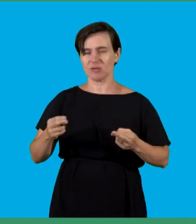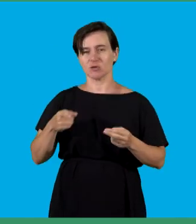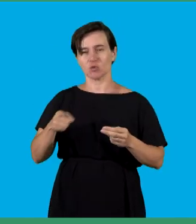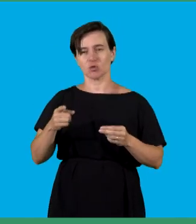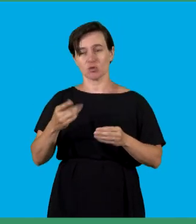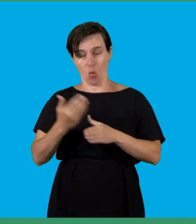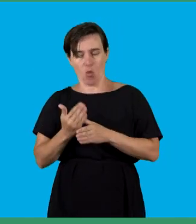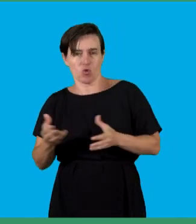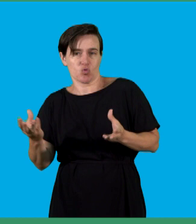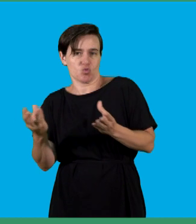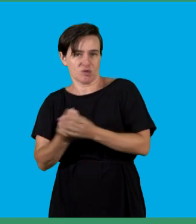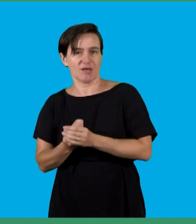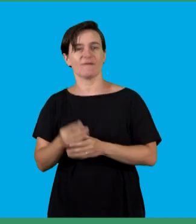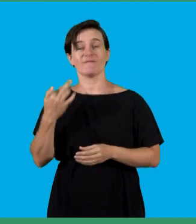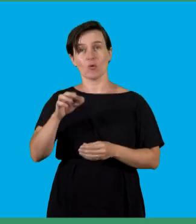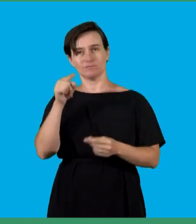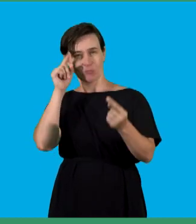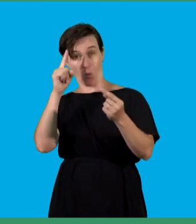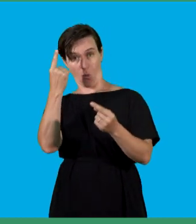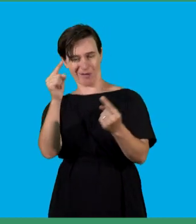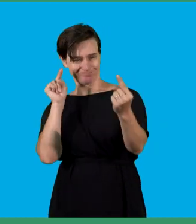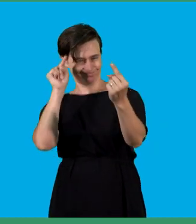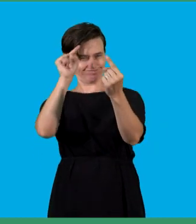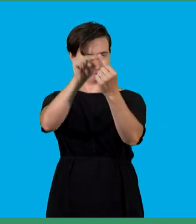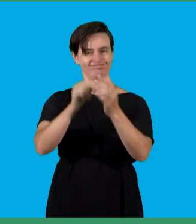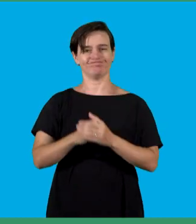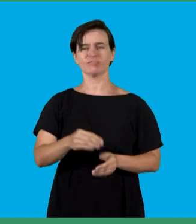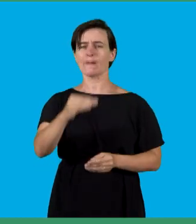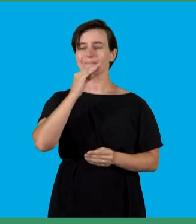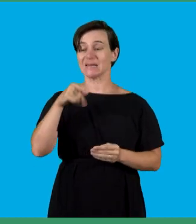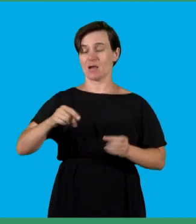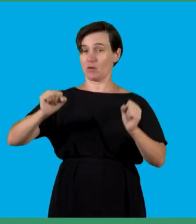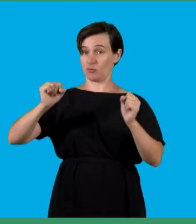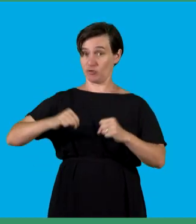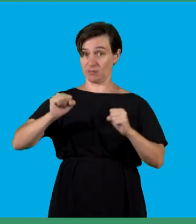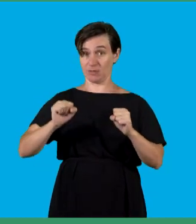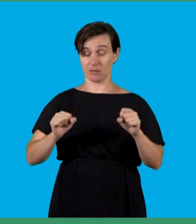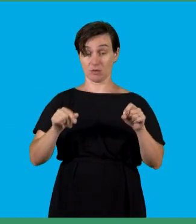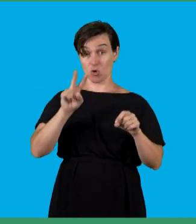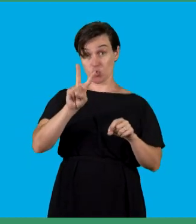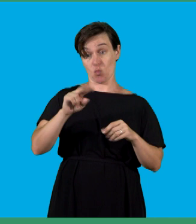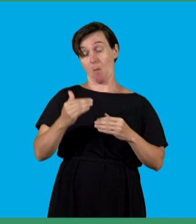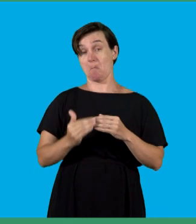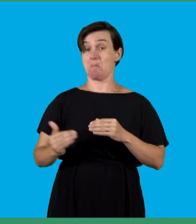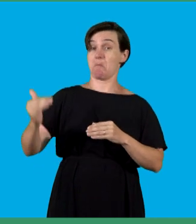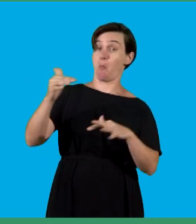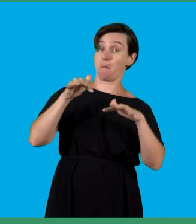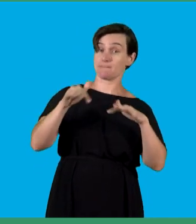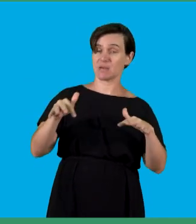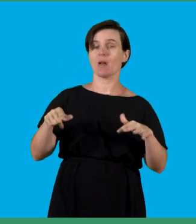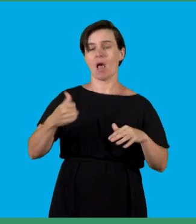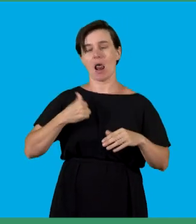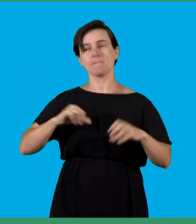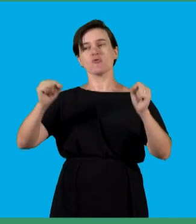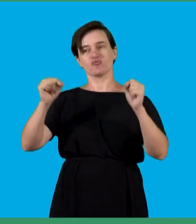goal. So when we talk of a partnership, we are referring to an agreement between two or more people who decide